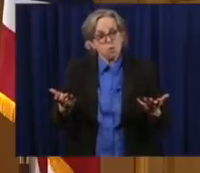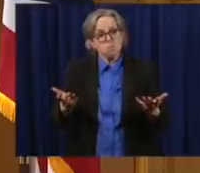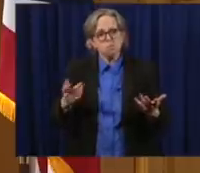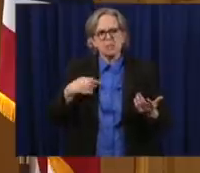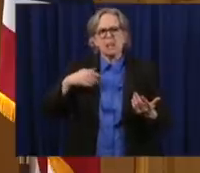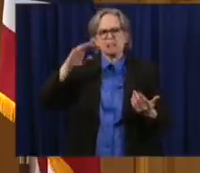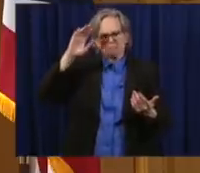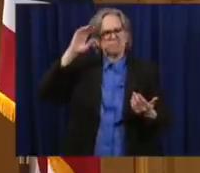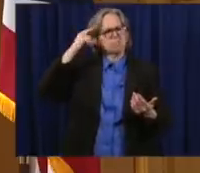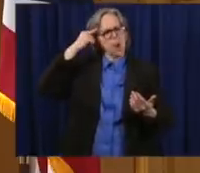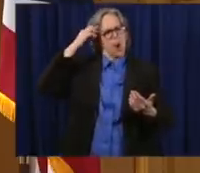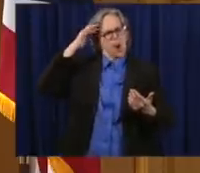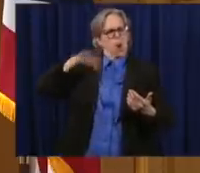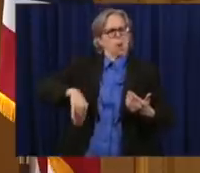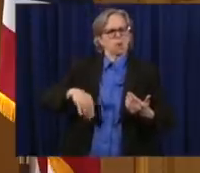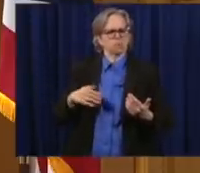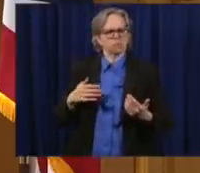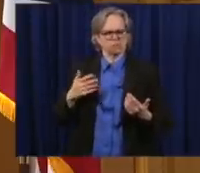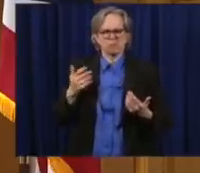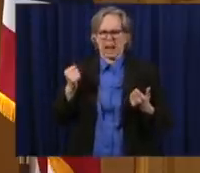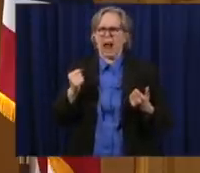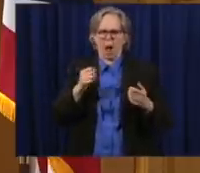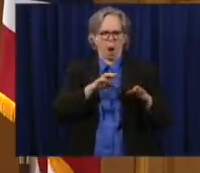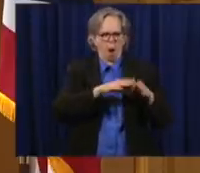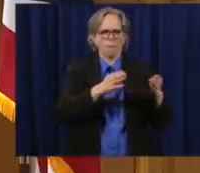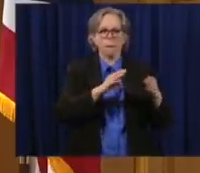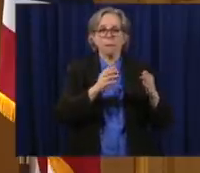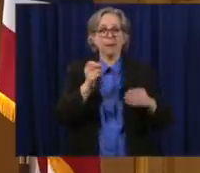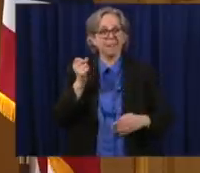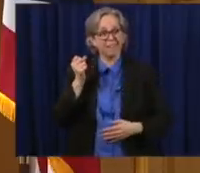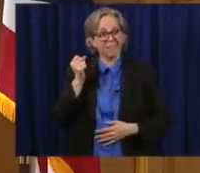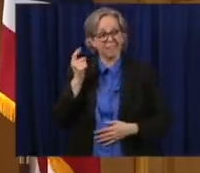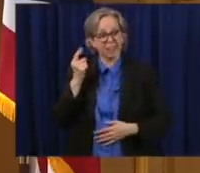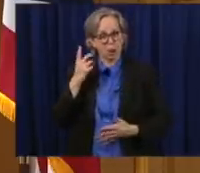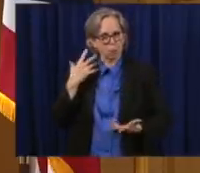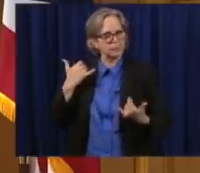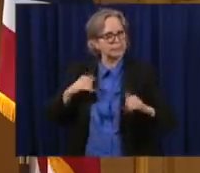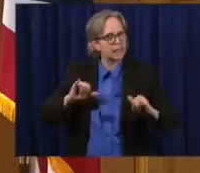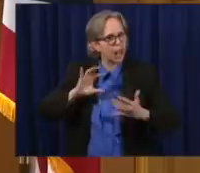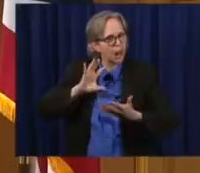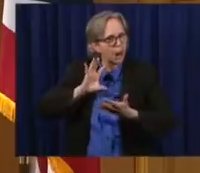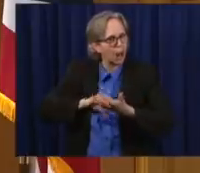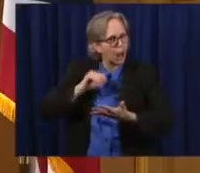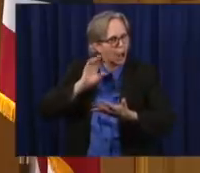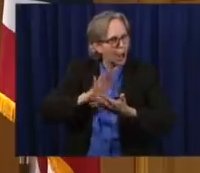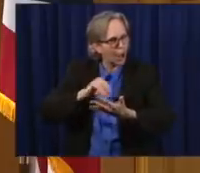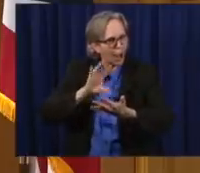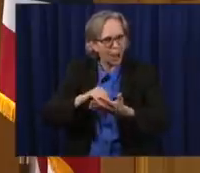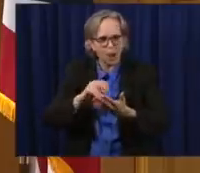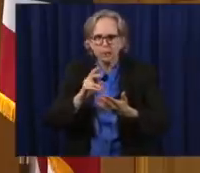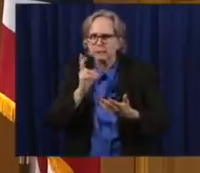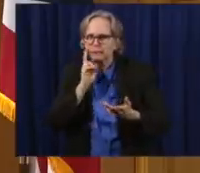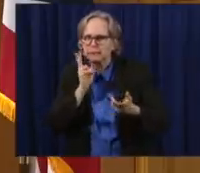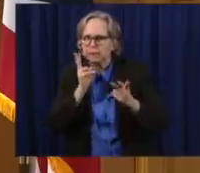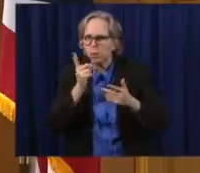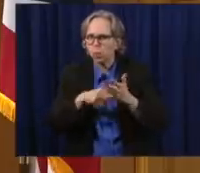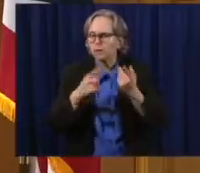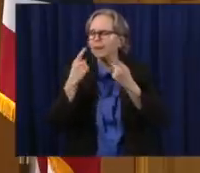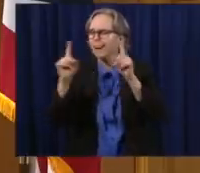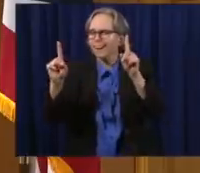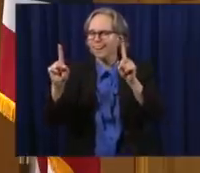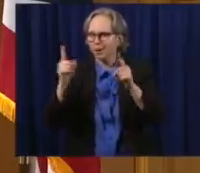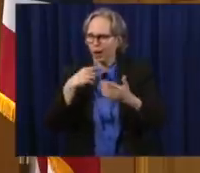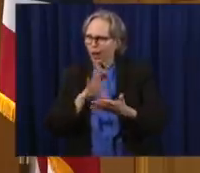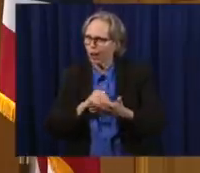same thing. And as the Lieutenant Governor said, we learn from what has already been done successfully. Thank you.